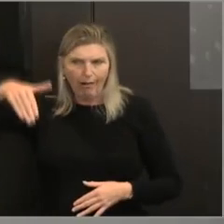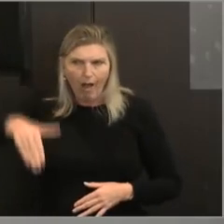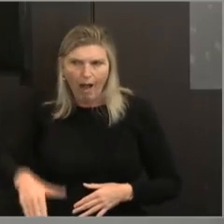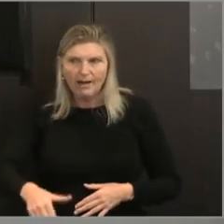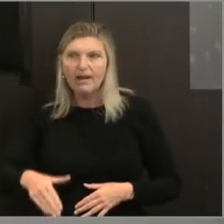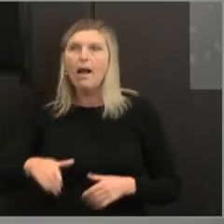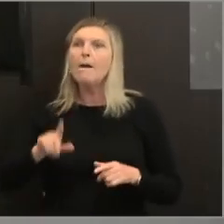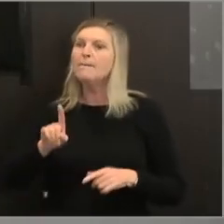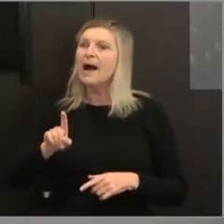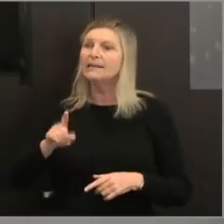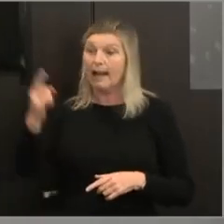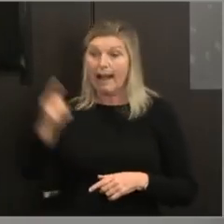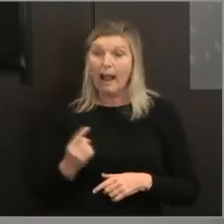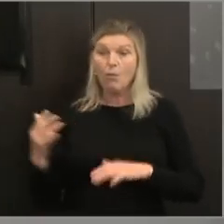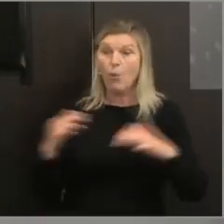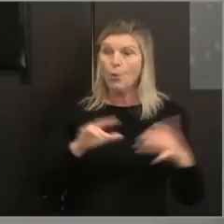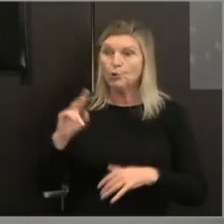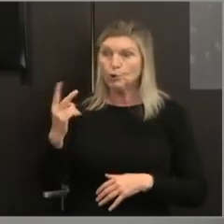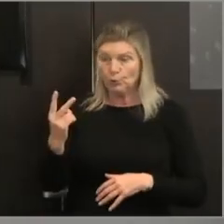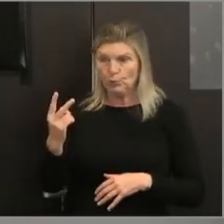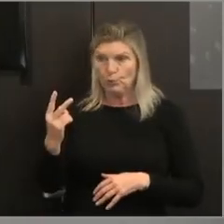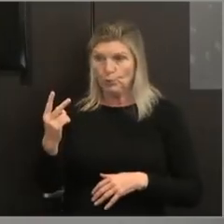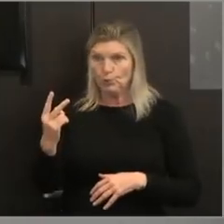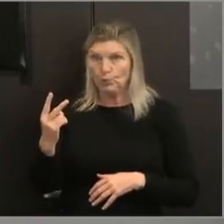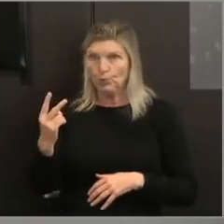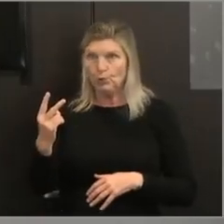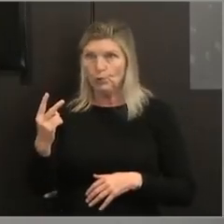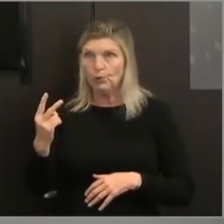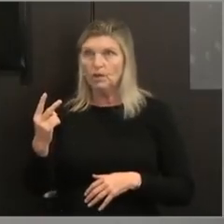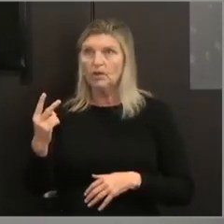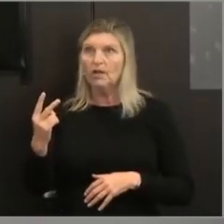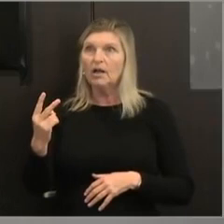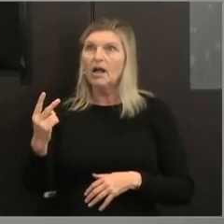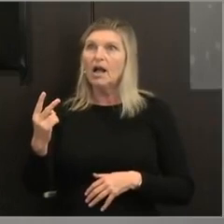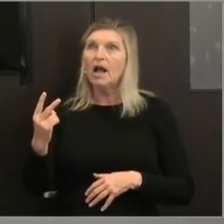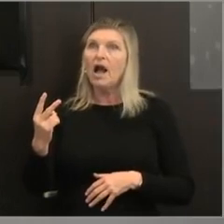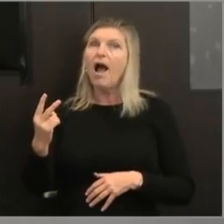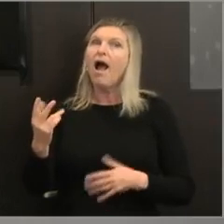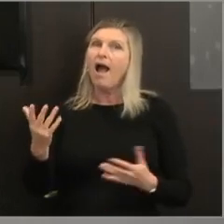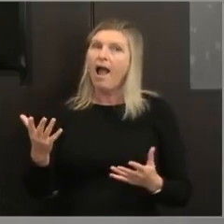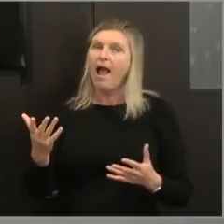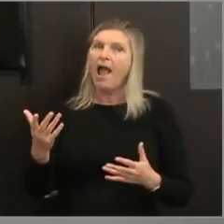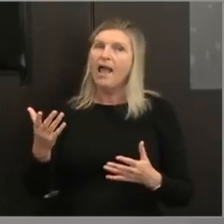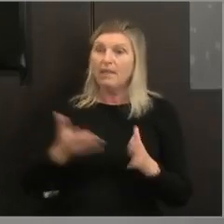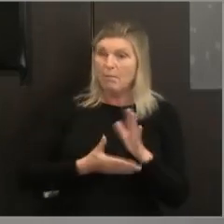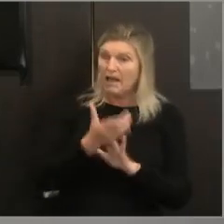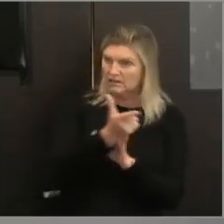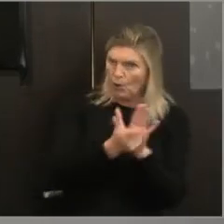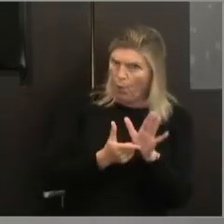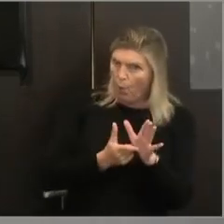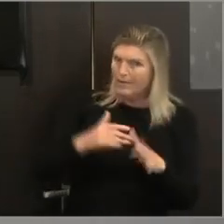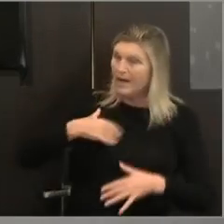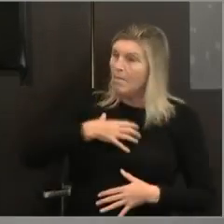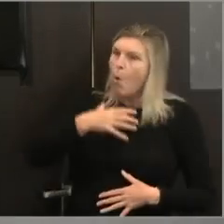Then in the Second World War, with the passage of national emergency manpower regulations, when